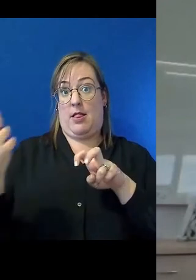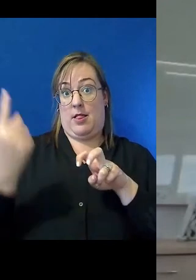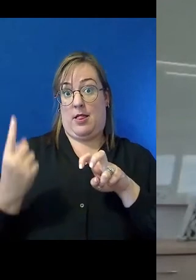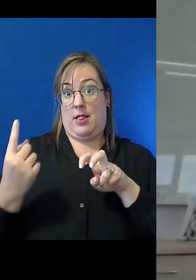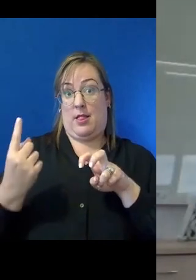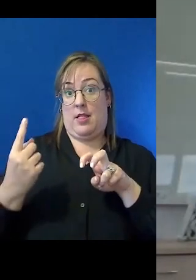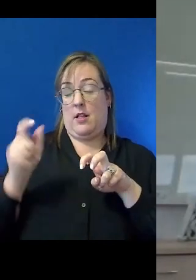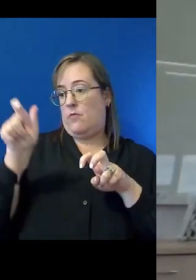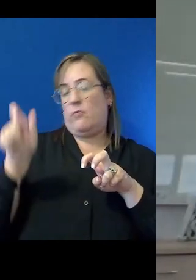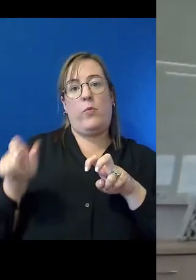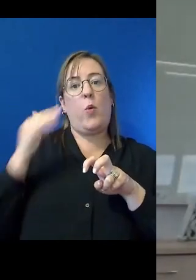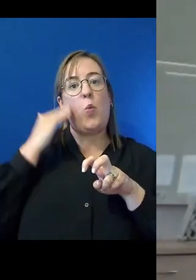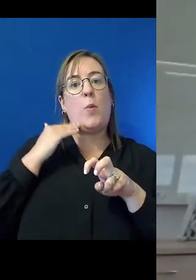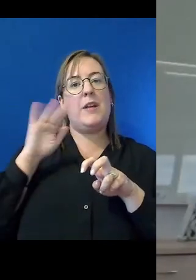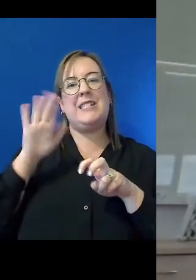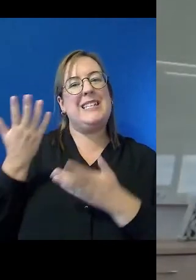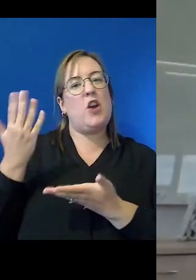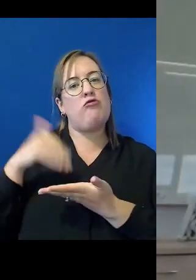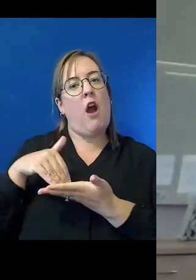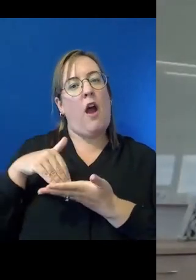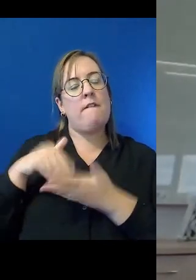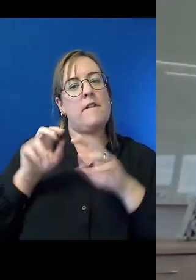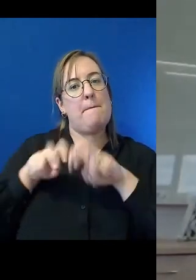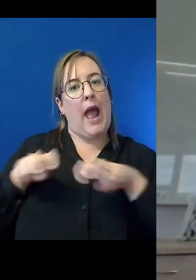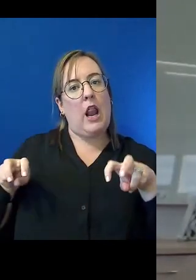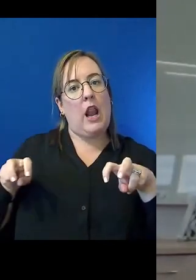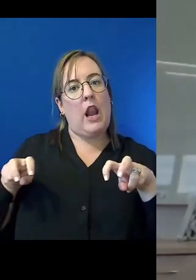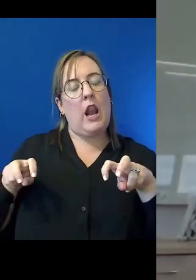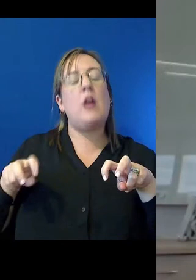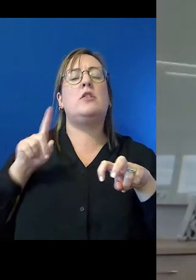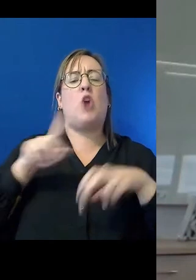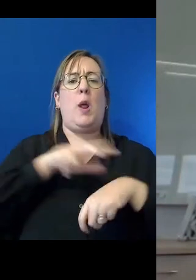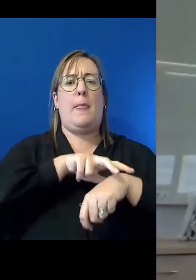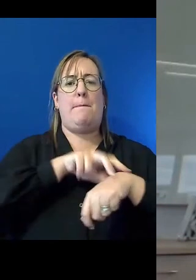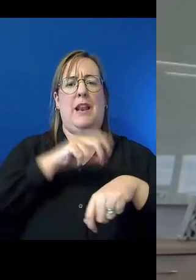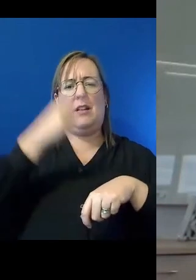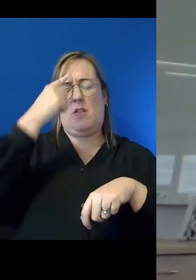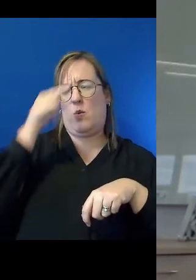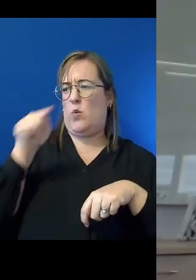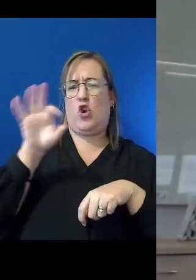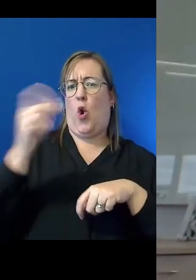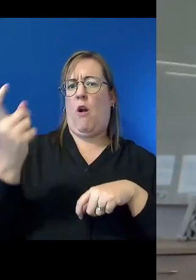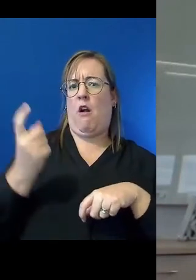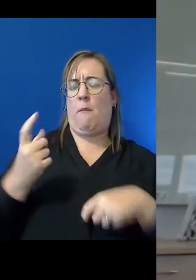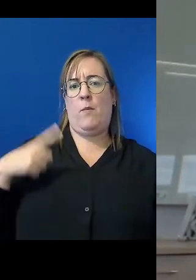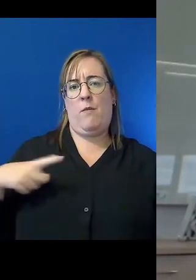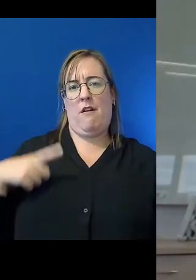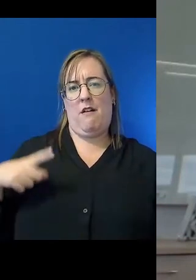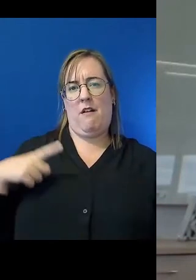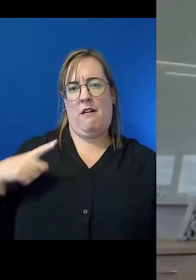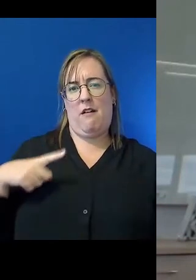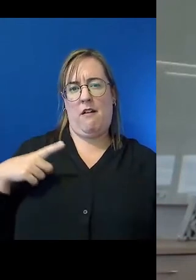up. So our team, our police officers who thought she hadn't turned up for the hearing of the